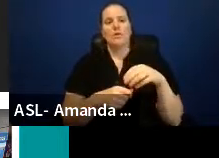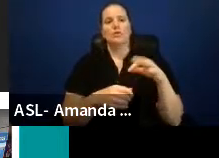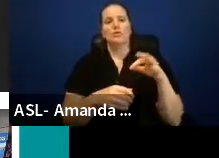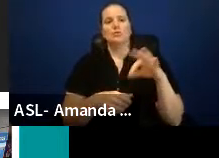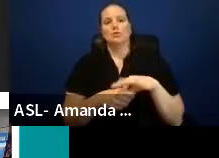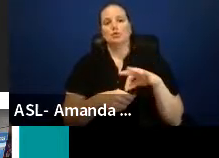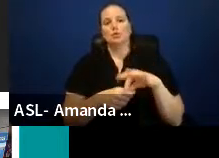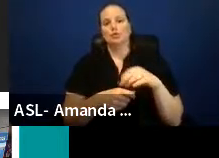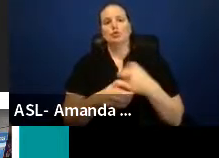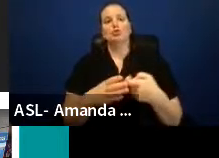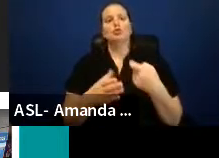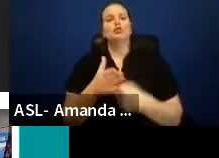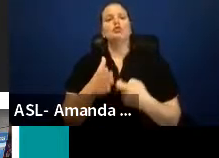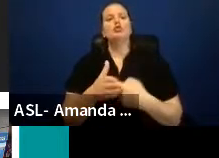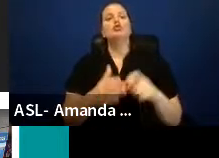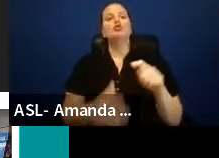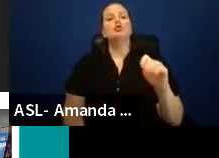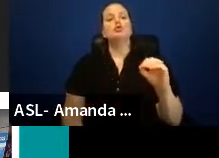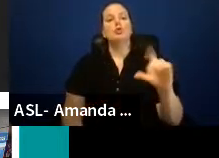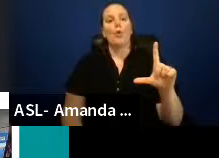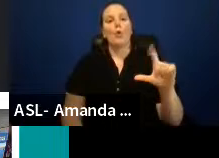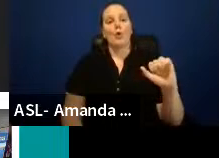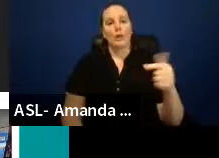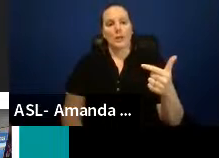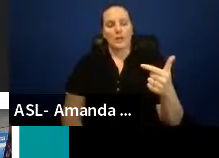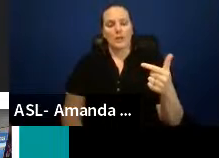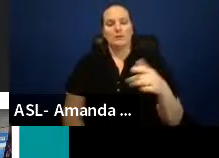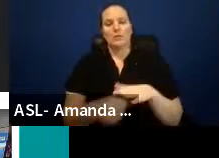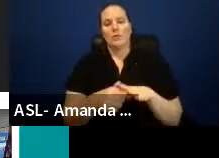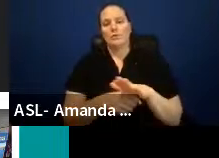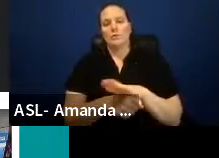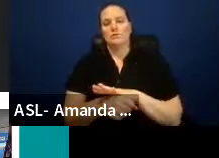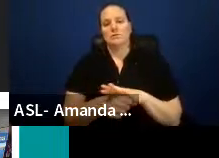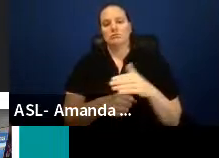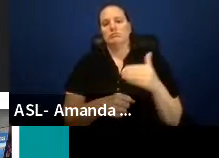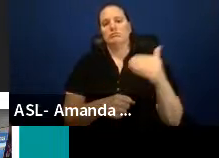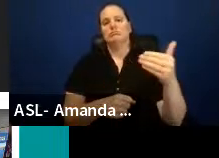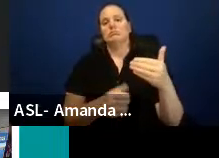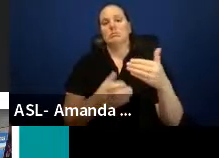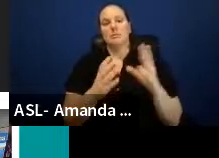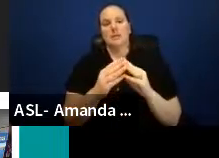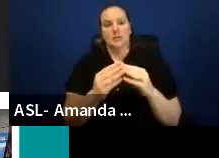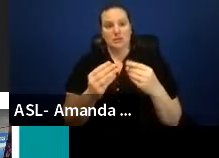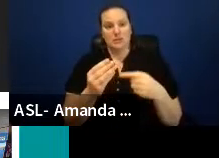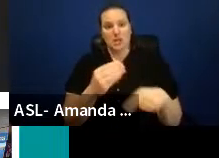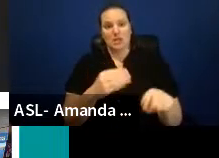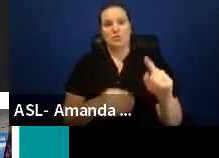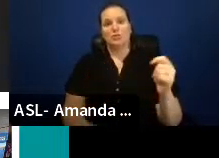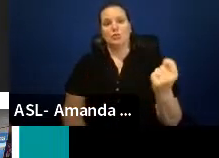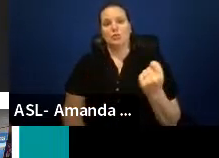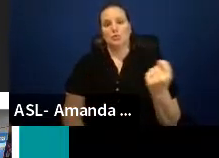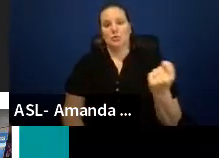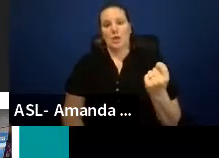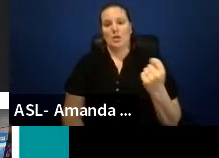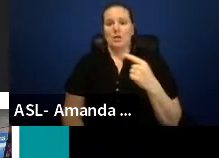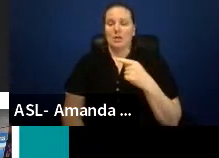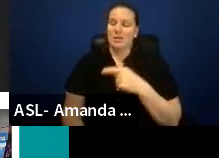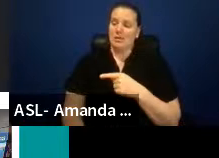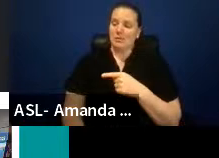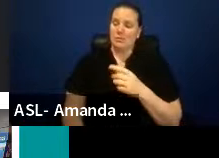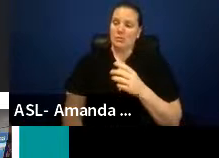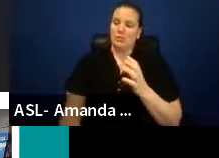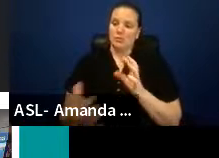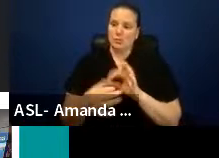That's coming up next week. I think that's next Tuesday. I think it's actually, and this one is actually a joint, it's